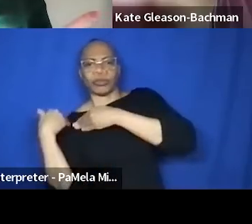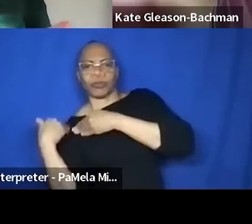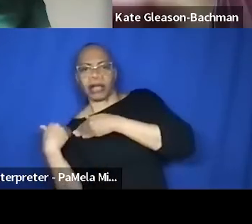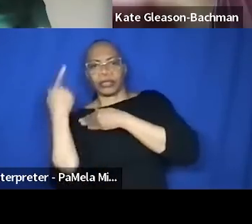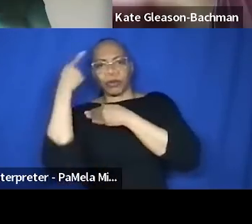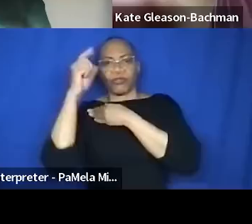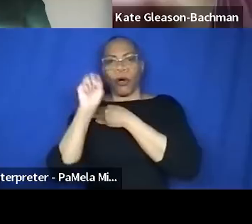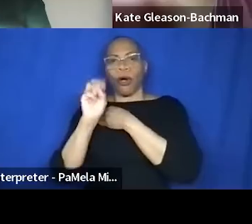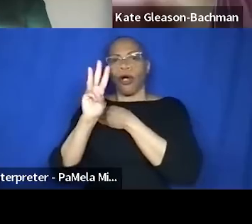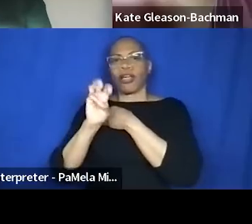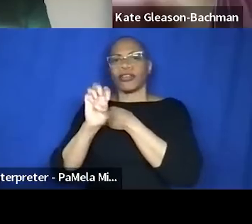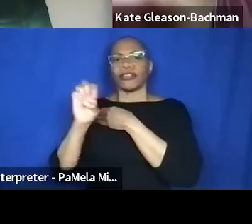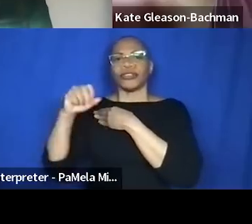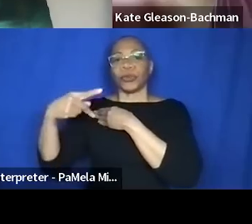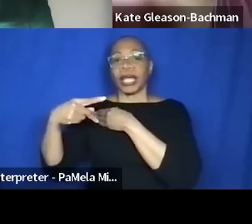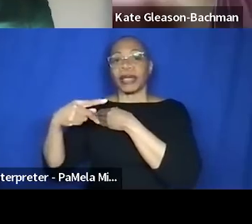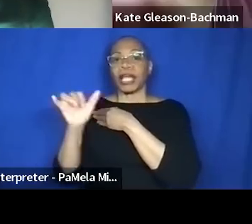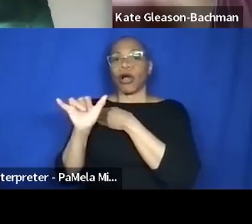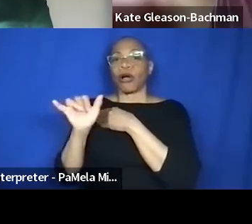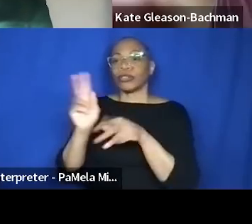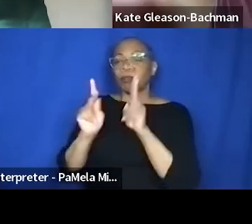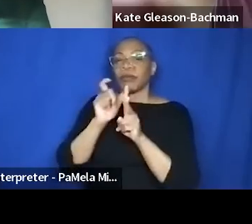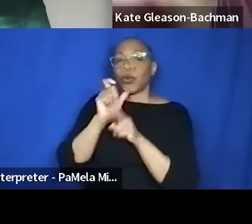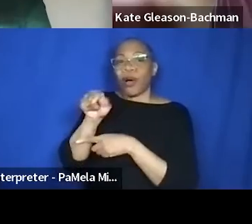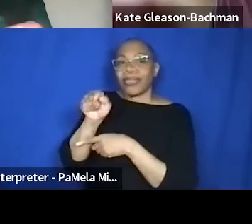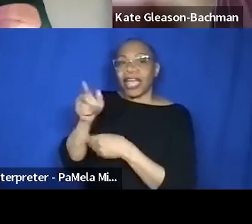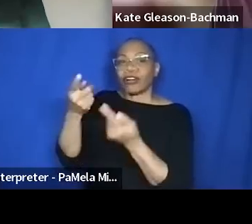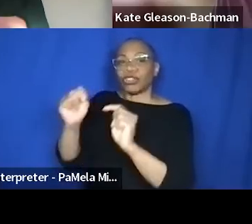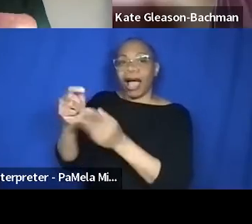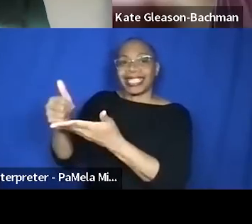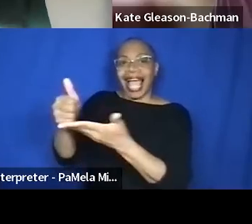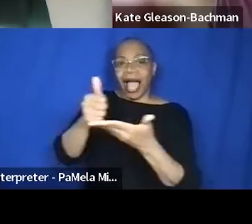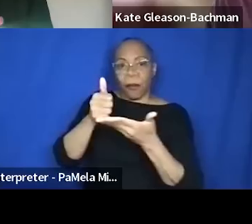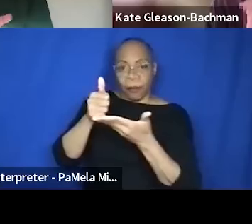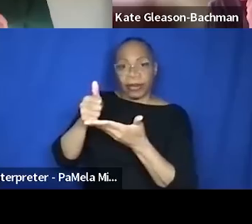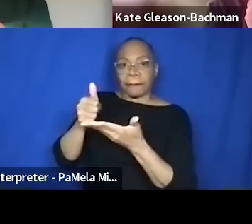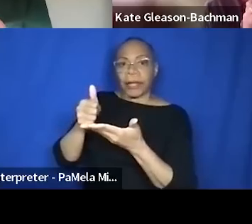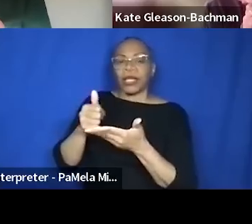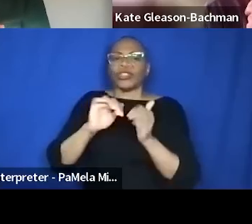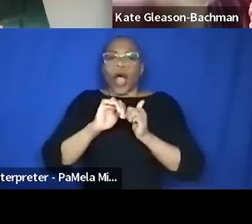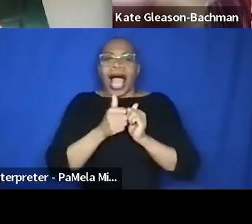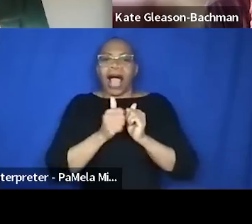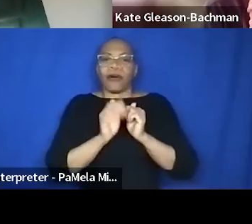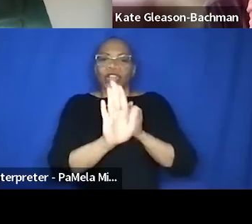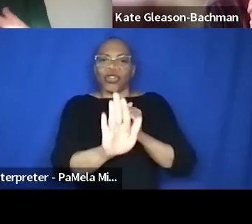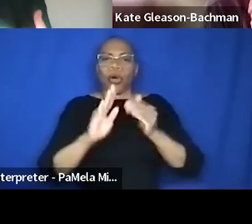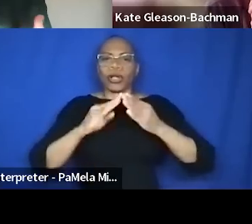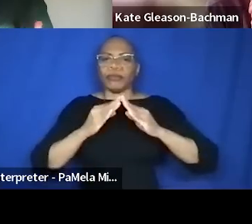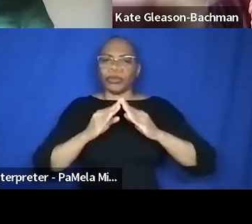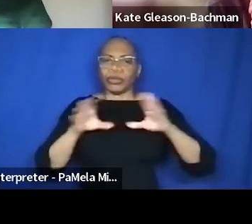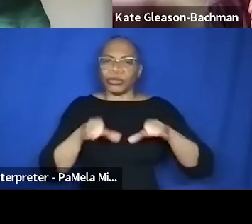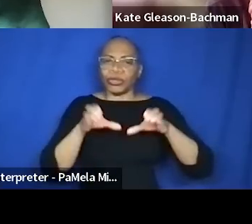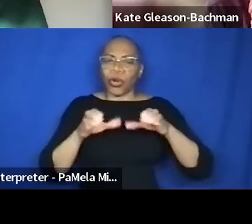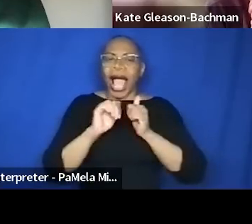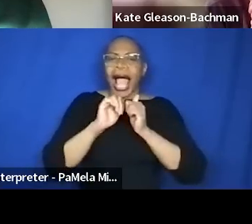sweep and the people who are there trying to help them. So how in your community do you do this? How do